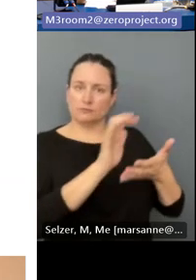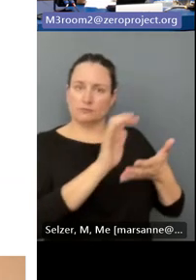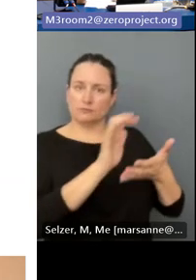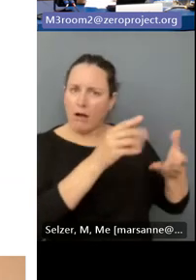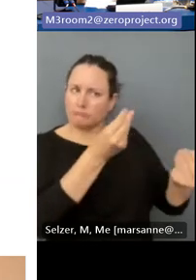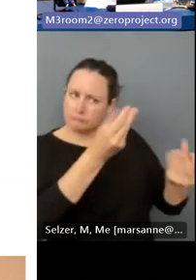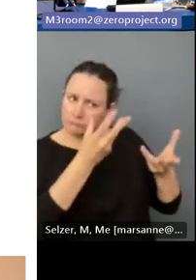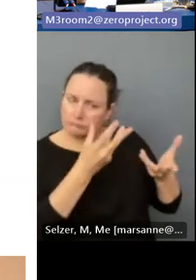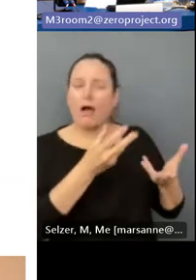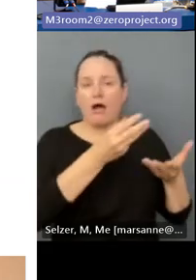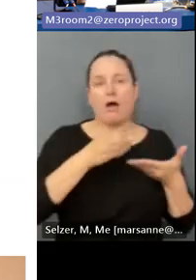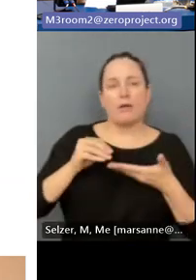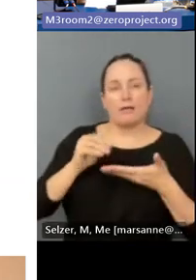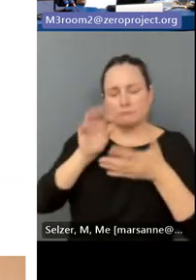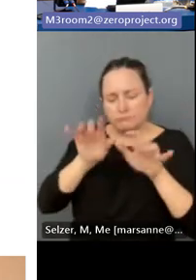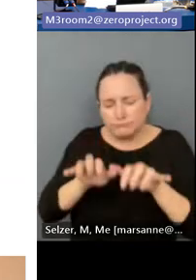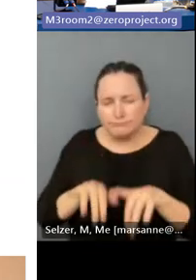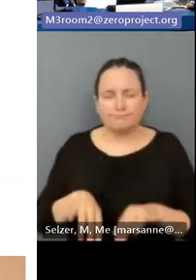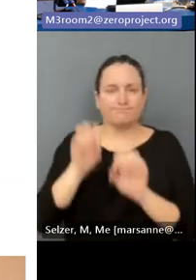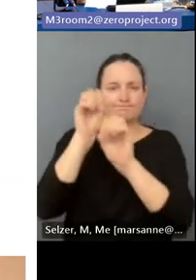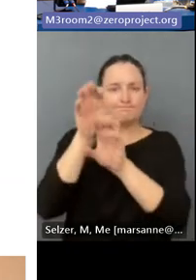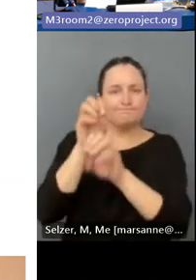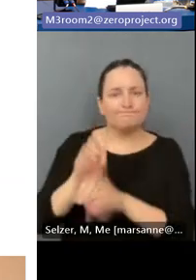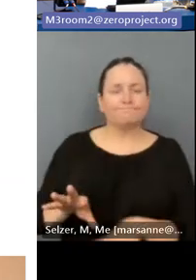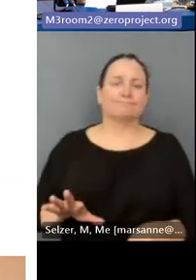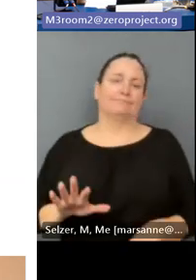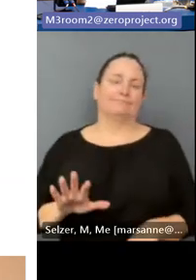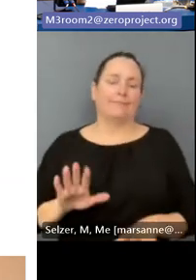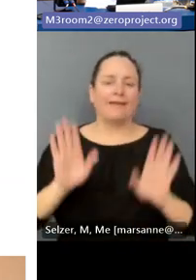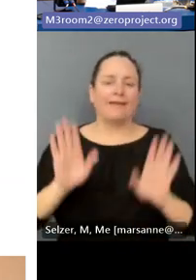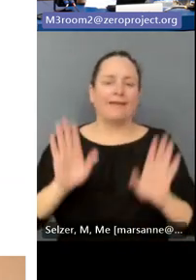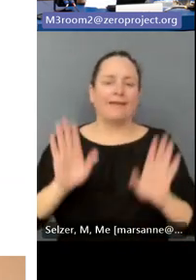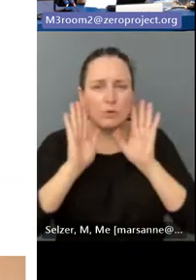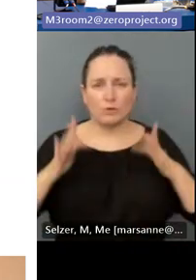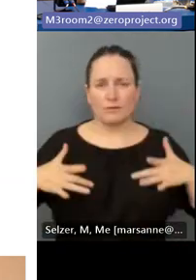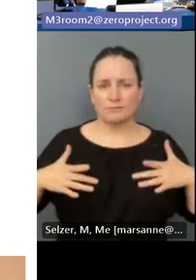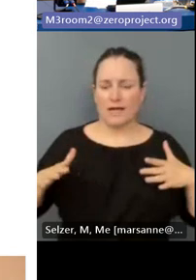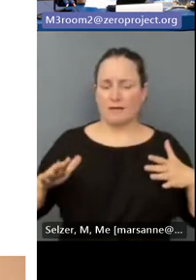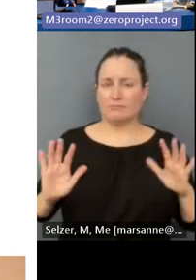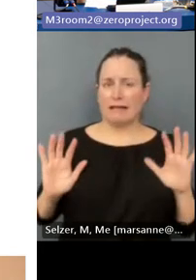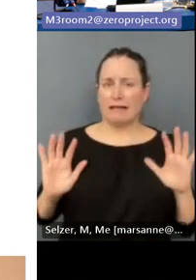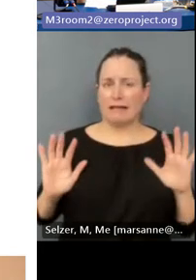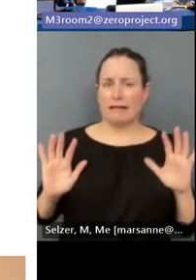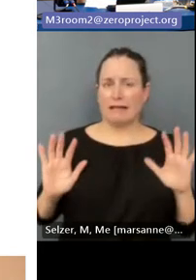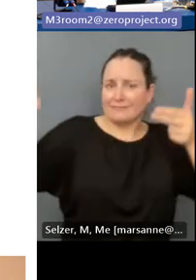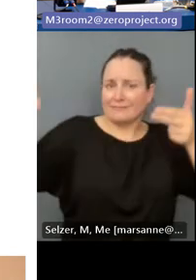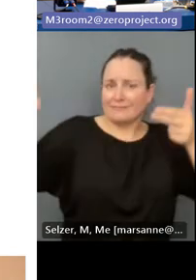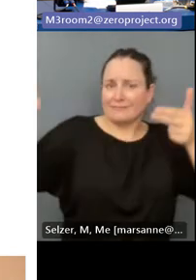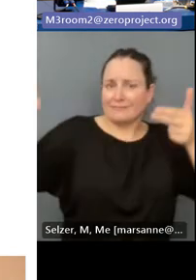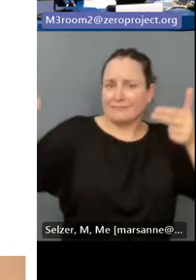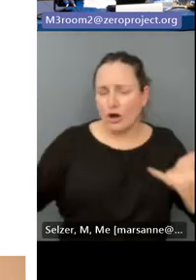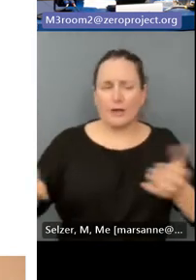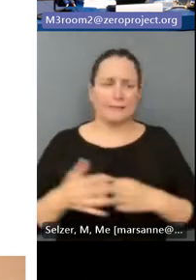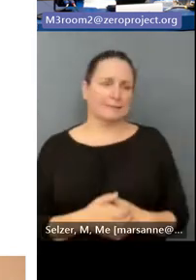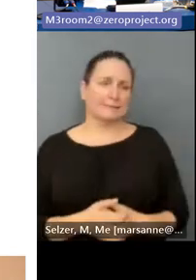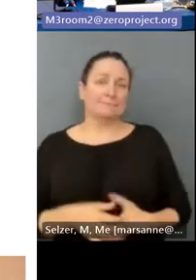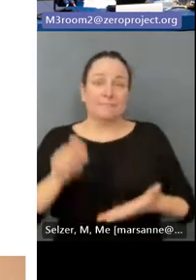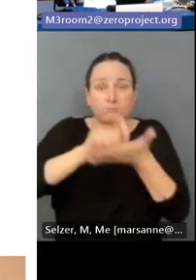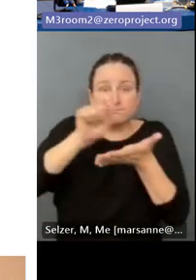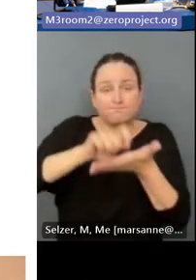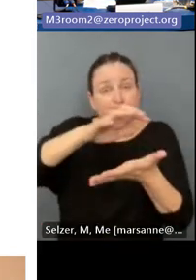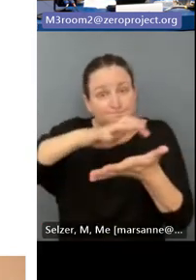current need. We did this through Facebook Lives. We did videos. We did, blogs. And